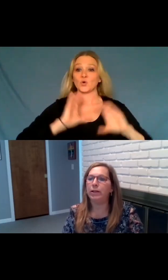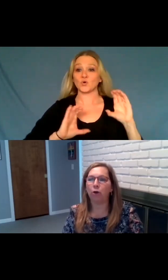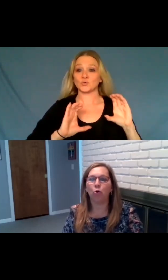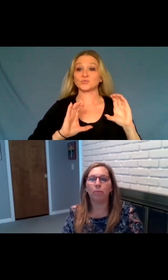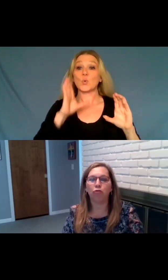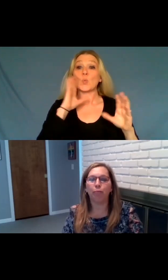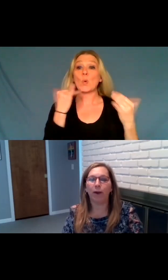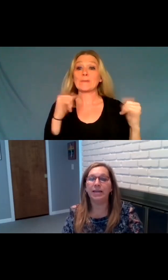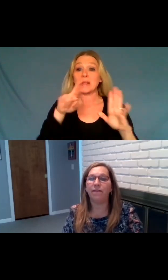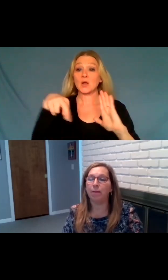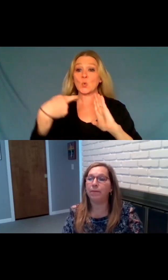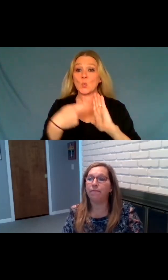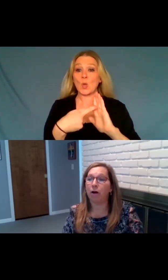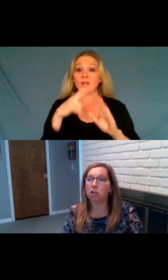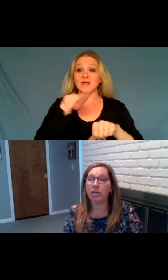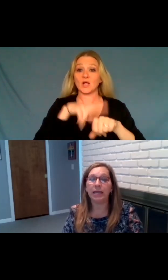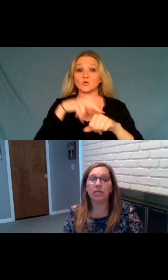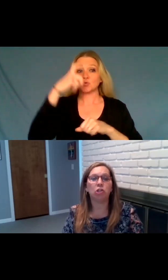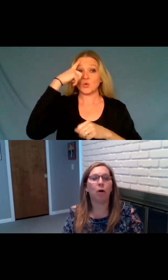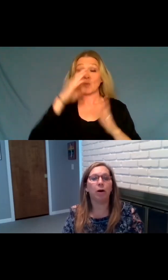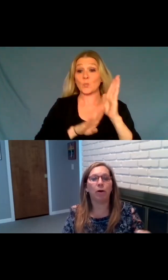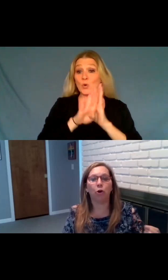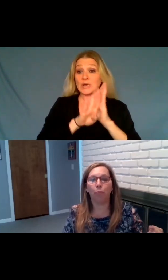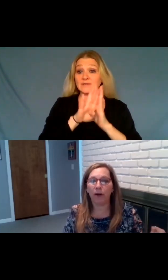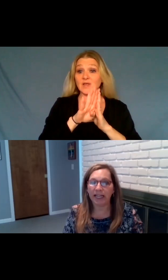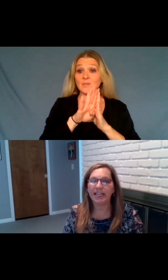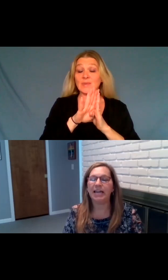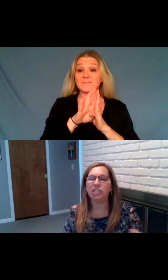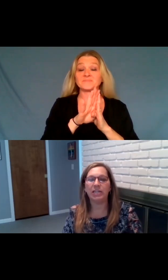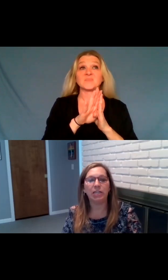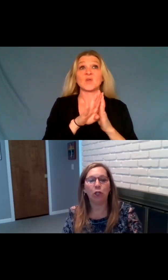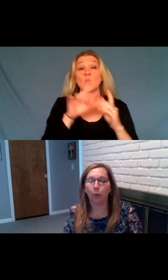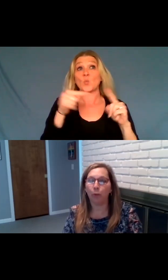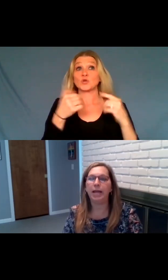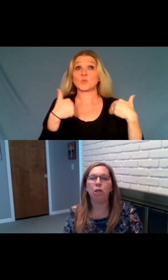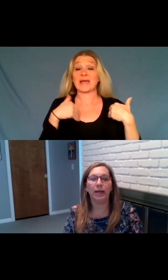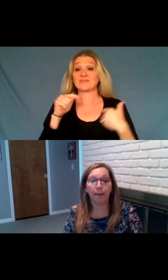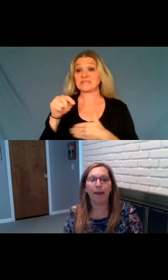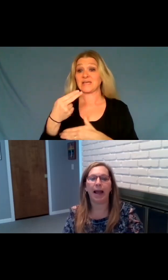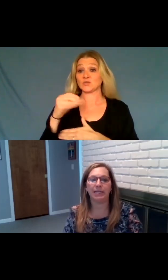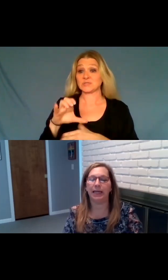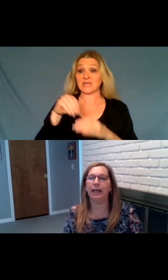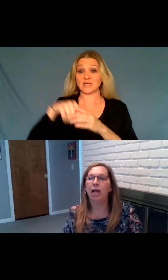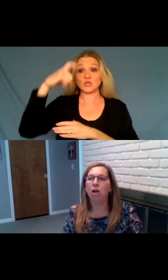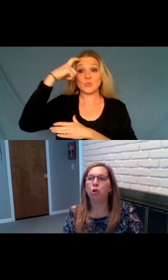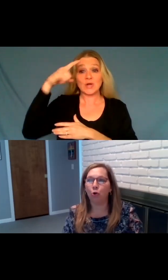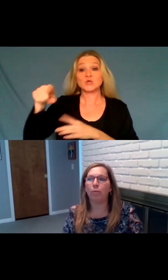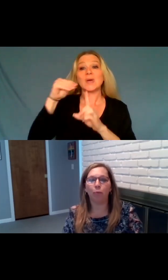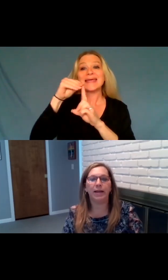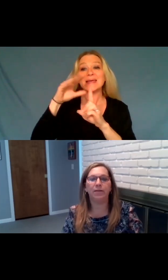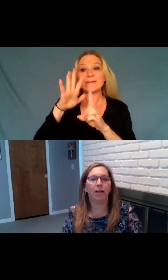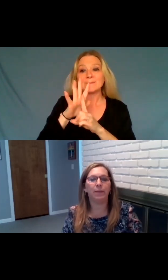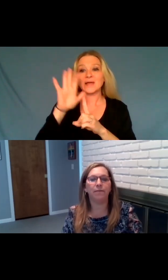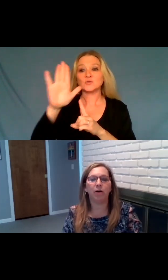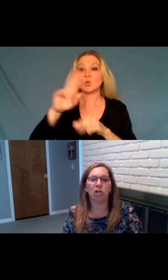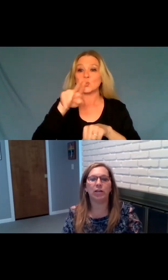a role in our normal brain development and functioning. So when you're putting THC into your brain, you're impacting your normal